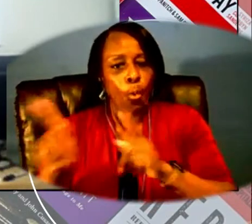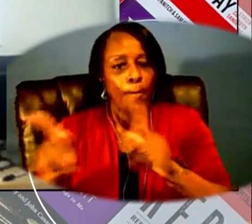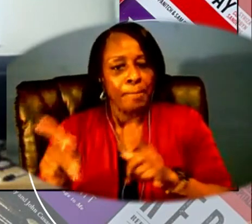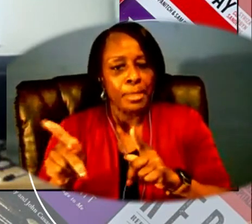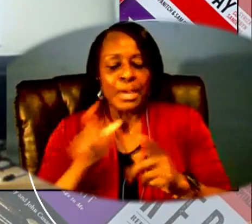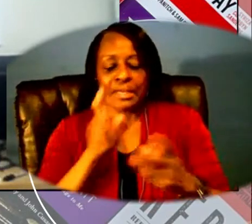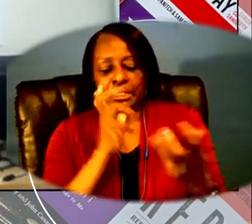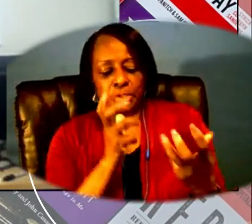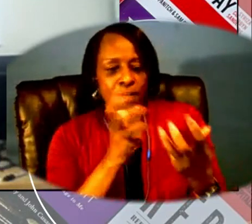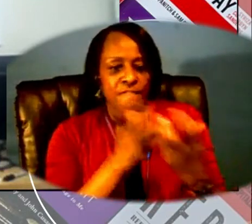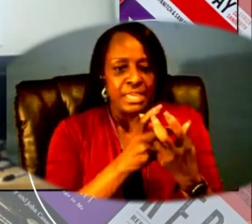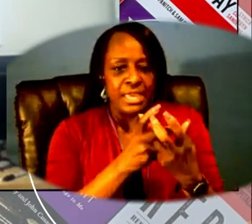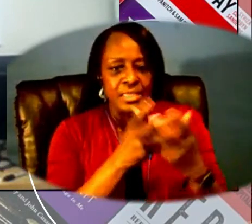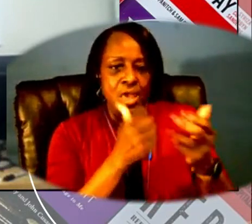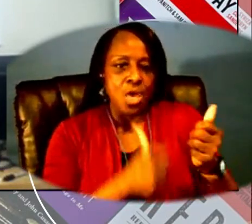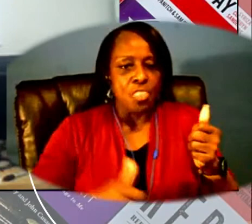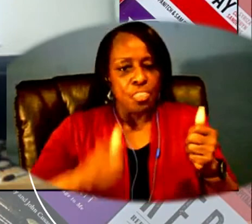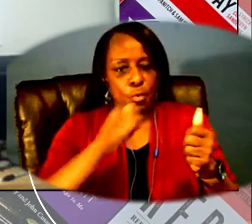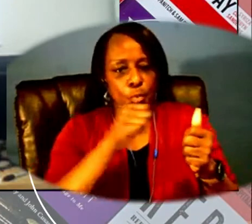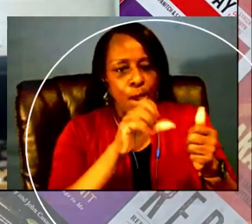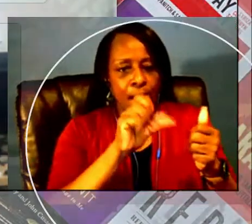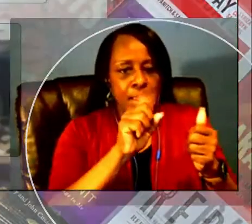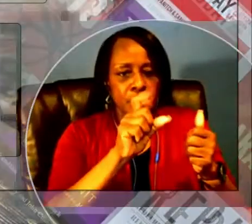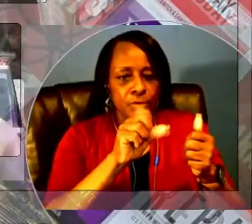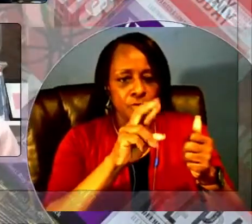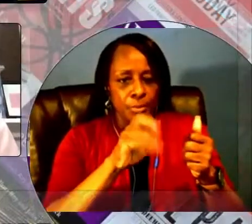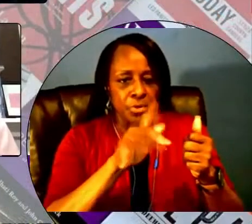white supremacist definition.